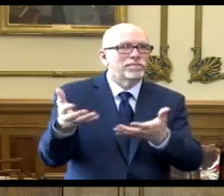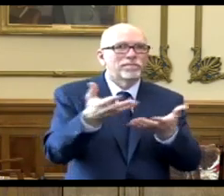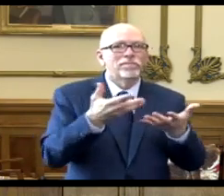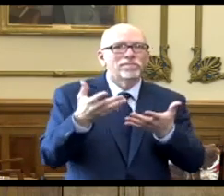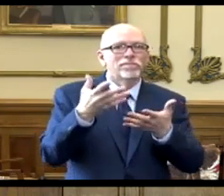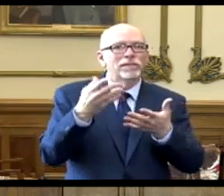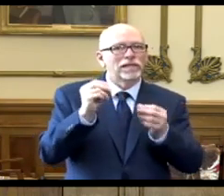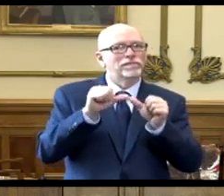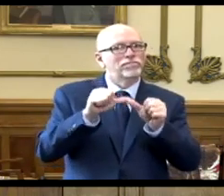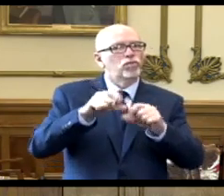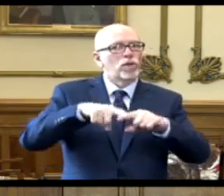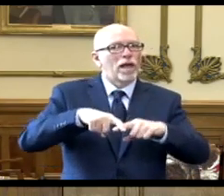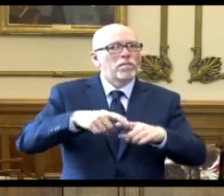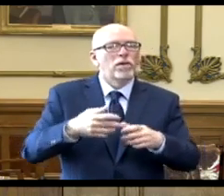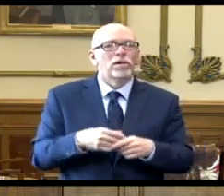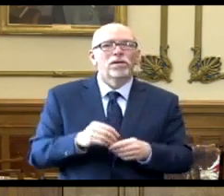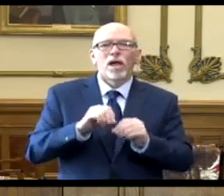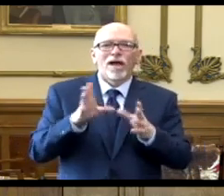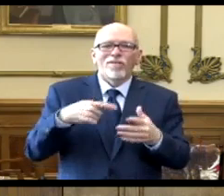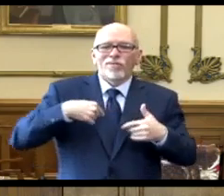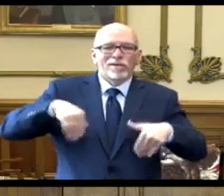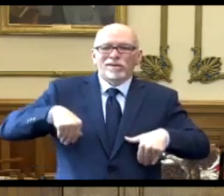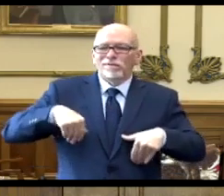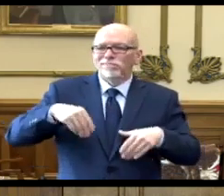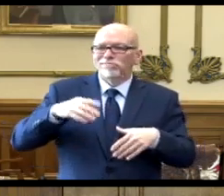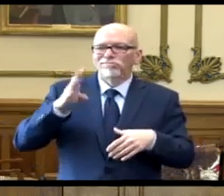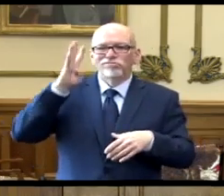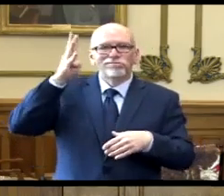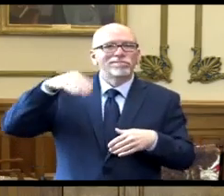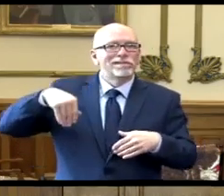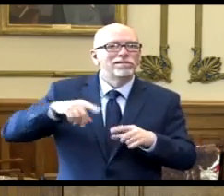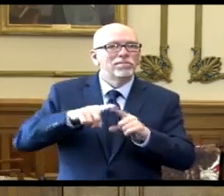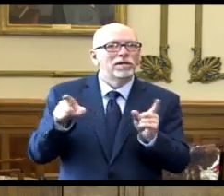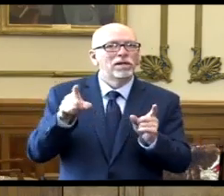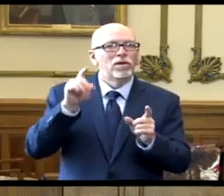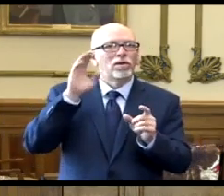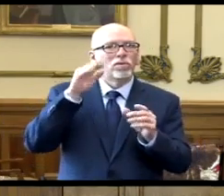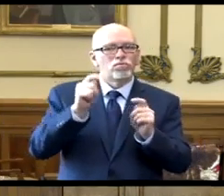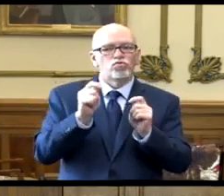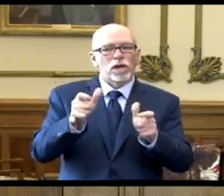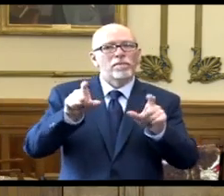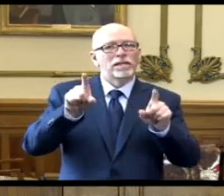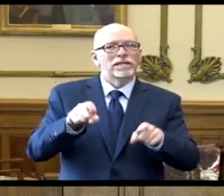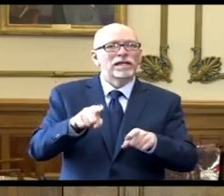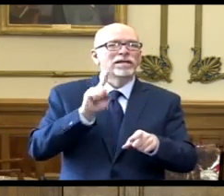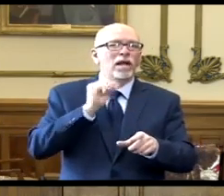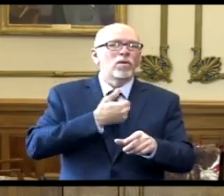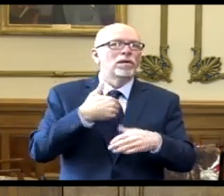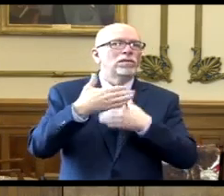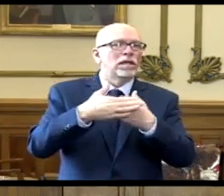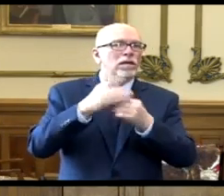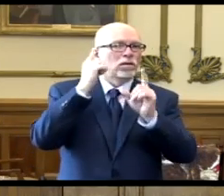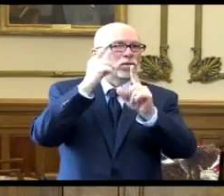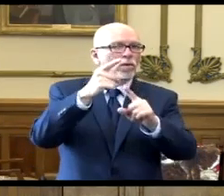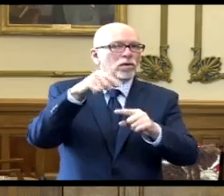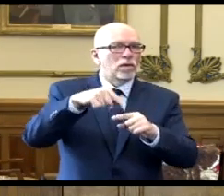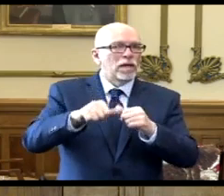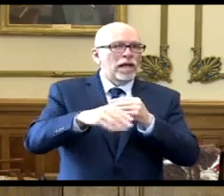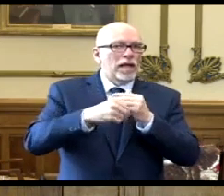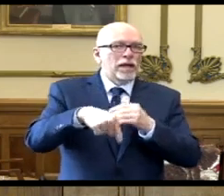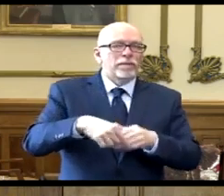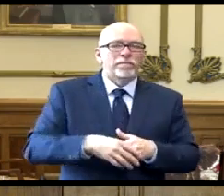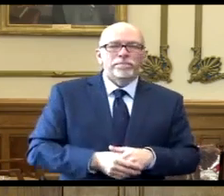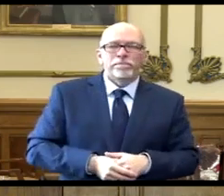and reliably available. Obviously, we're not there yet, but certainly rapid testing will be the next piece to add to this